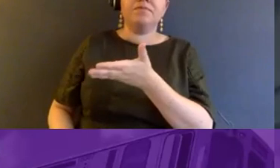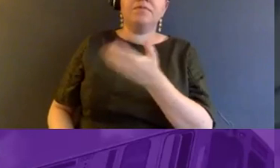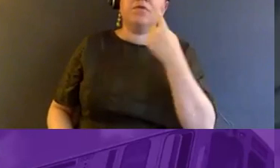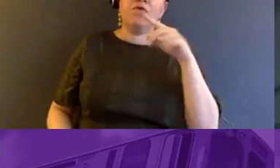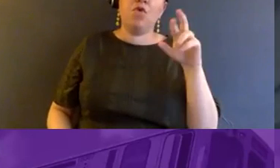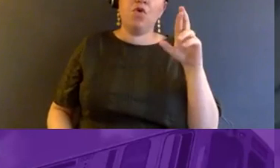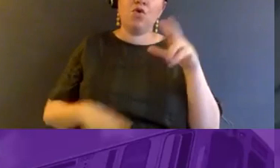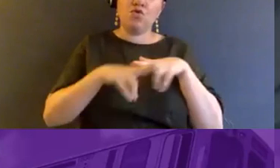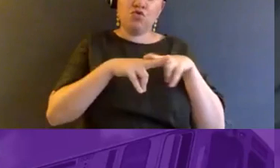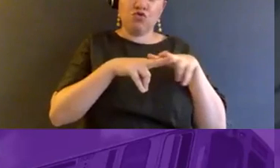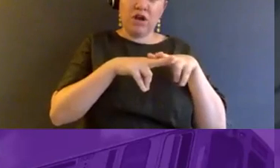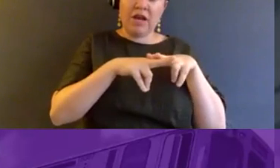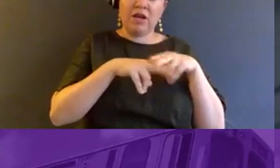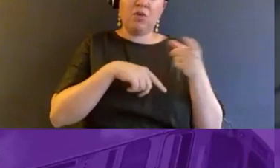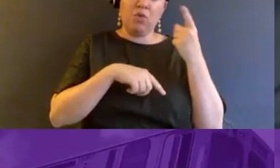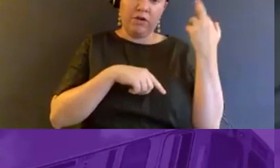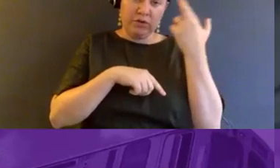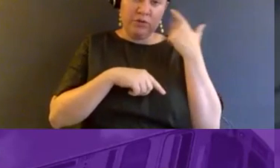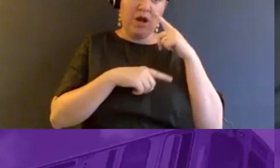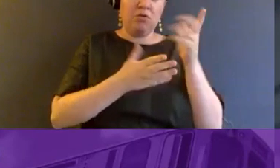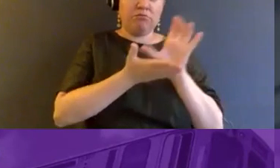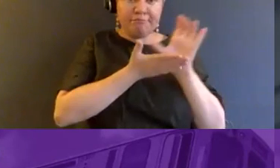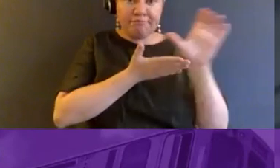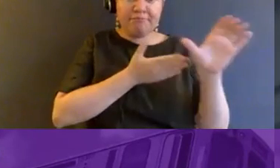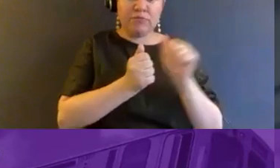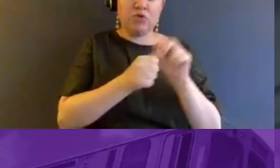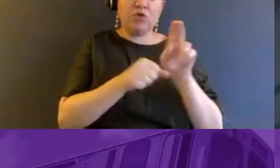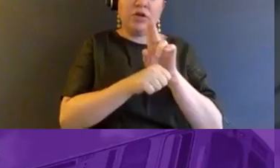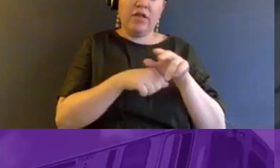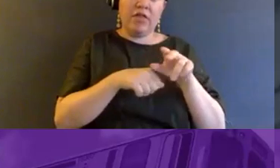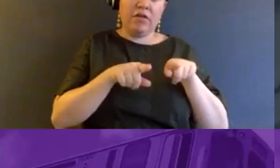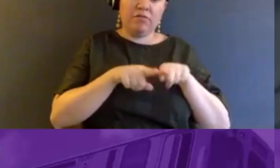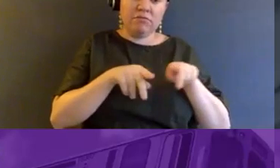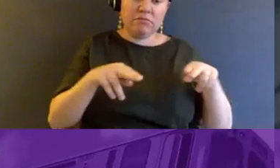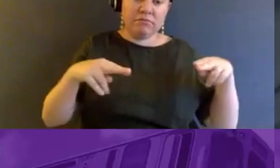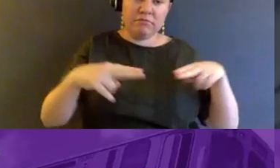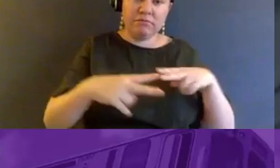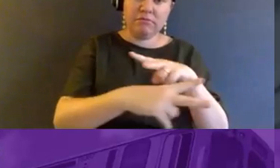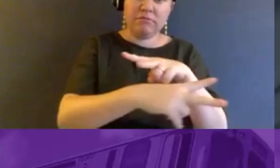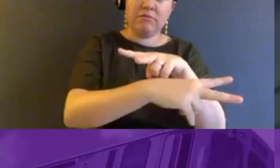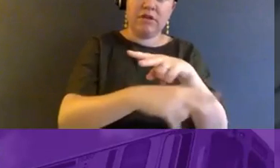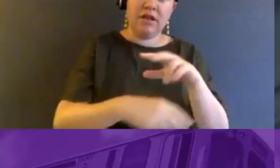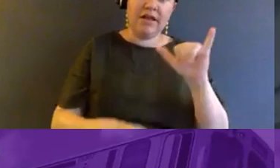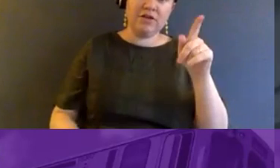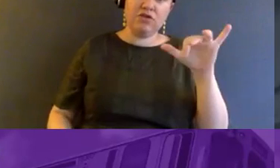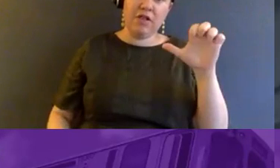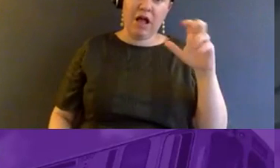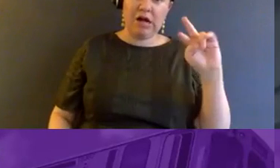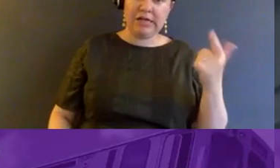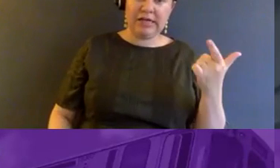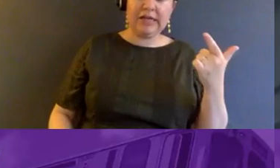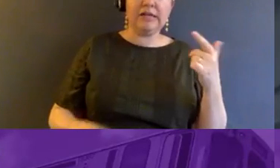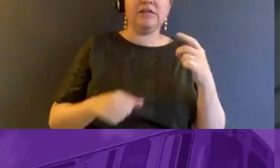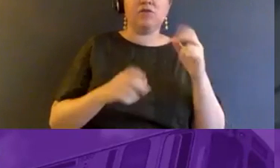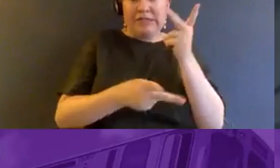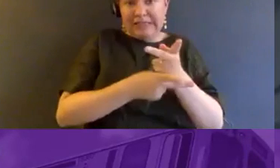service, one of the reasons why we're investing in these interlockings and building the project in halves is so that we can maintain rail